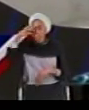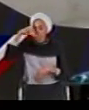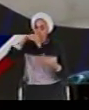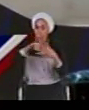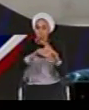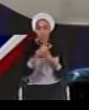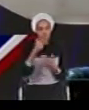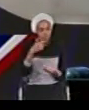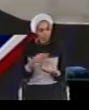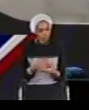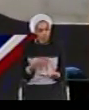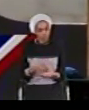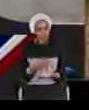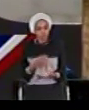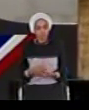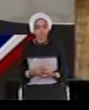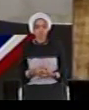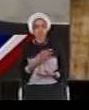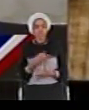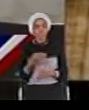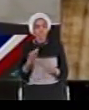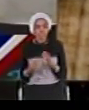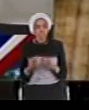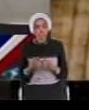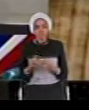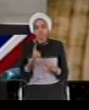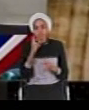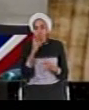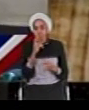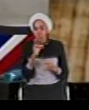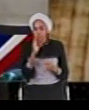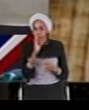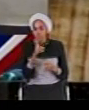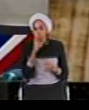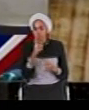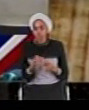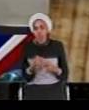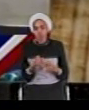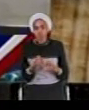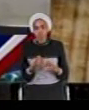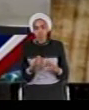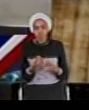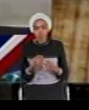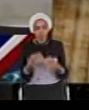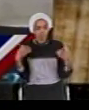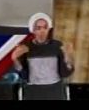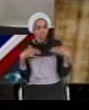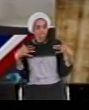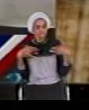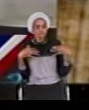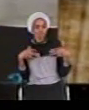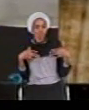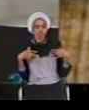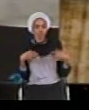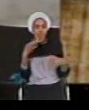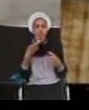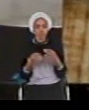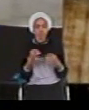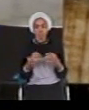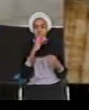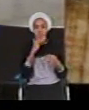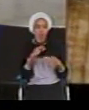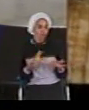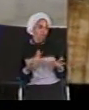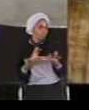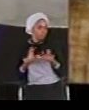the gospel. And if you fidget, if you tremble, If you are